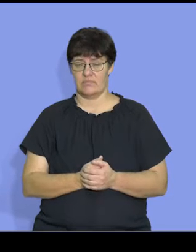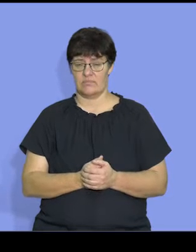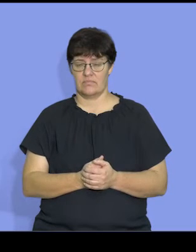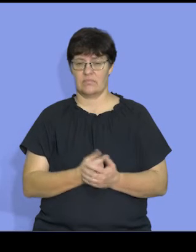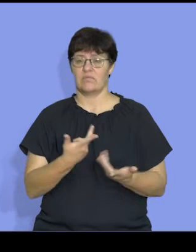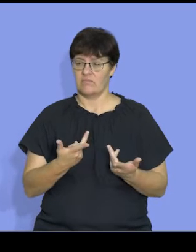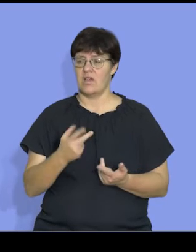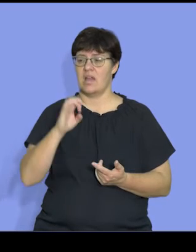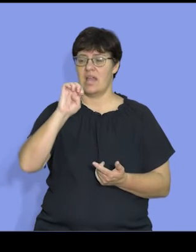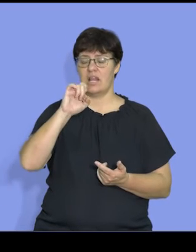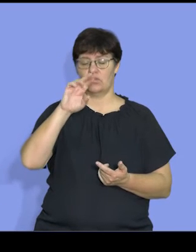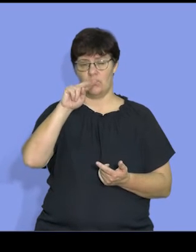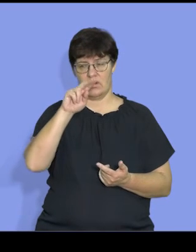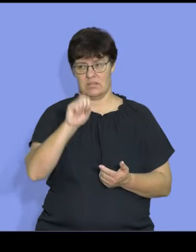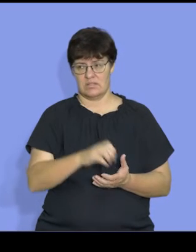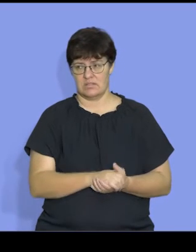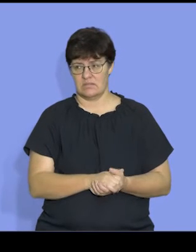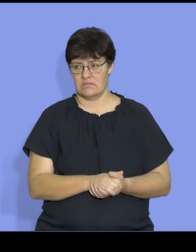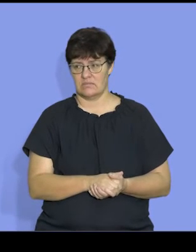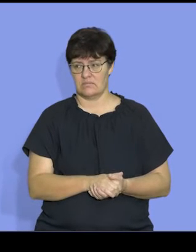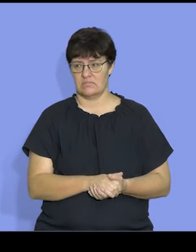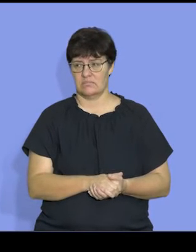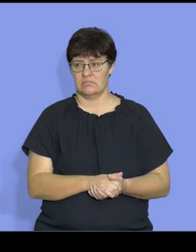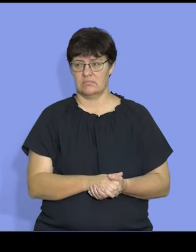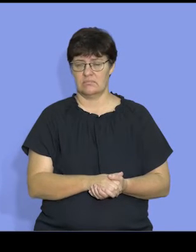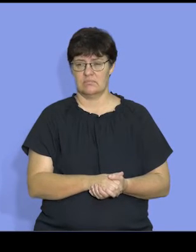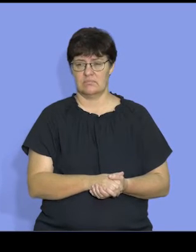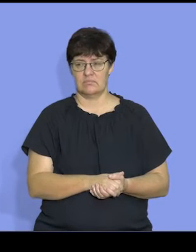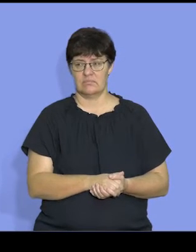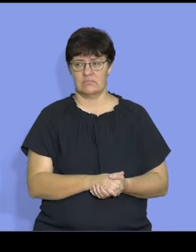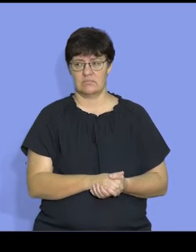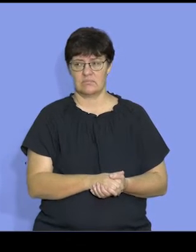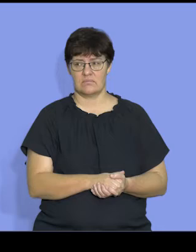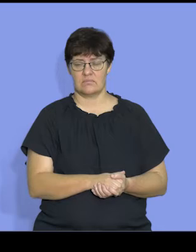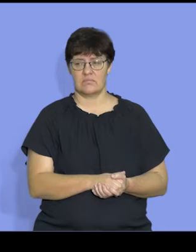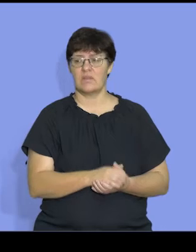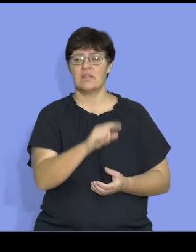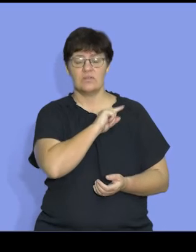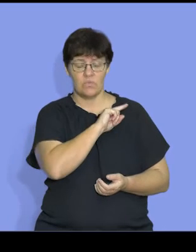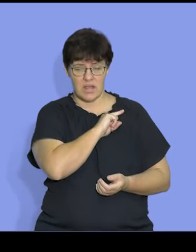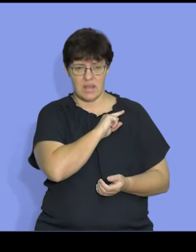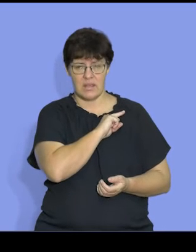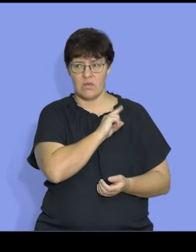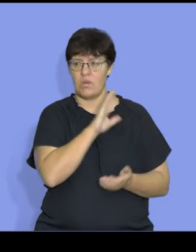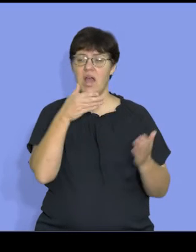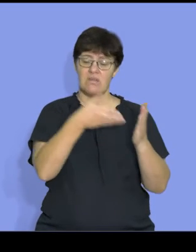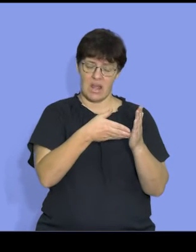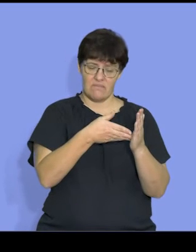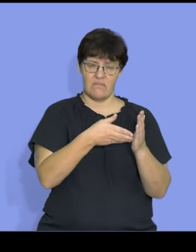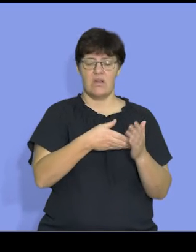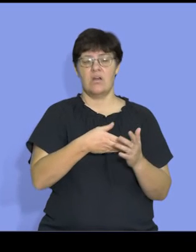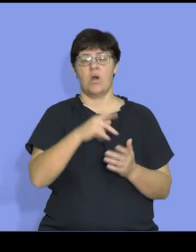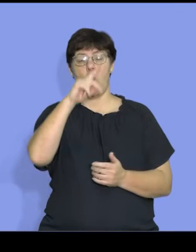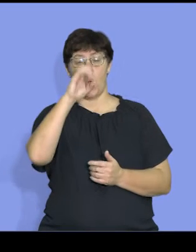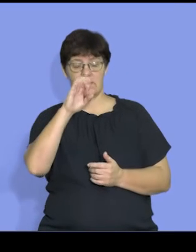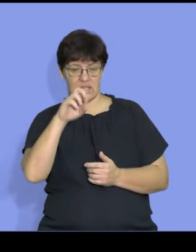electrons, okay? This involves transfer of electrons. Hence, we have managed to arrive at the oxidation and